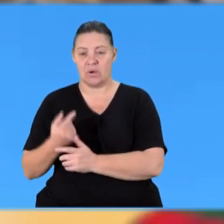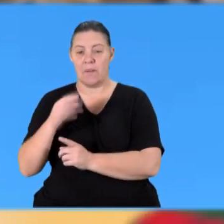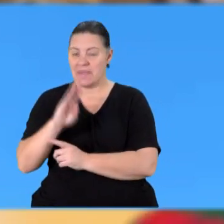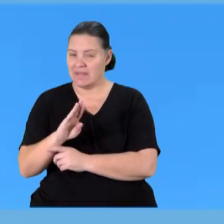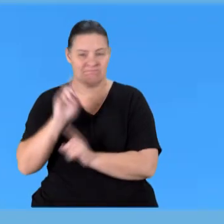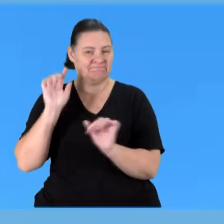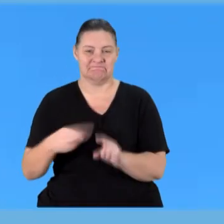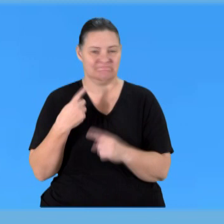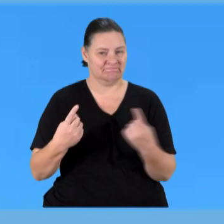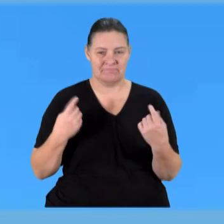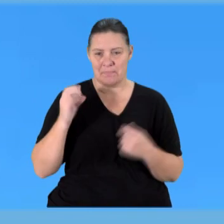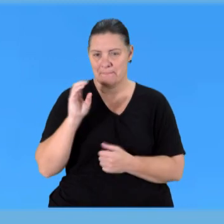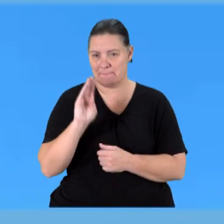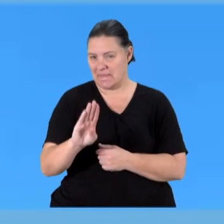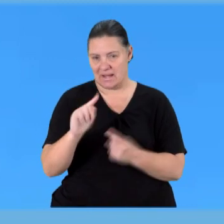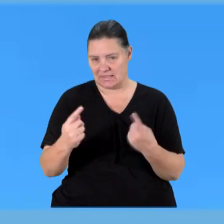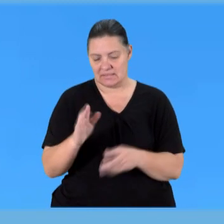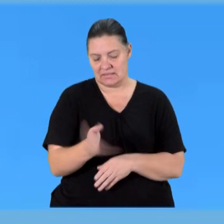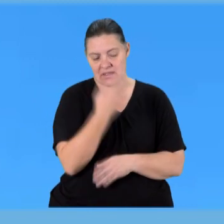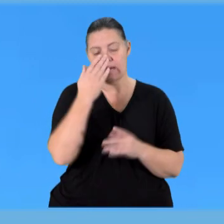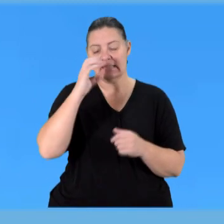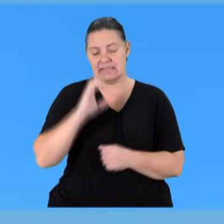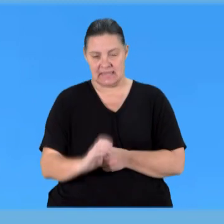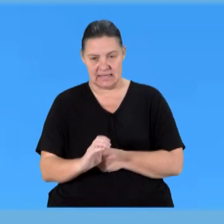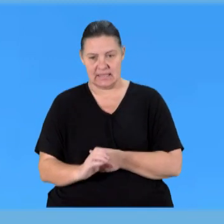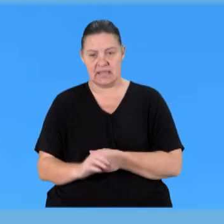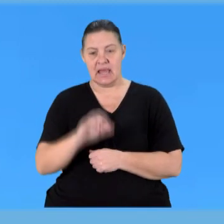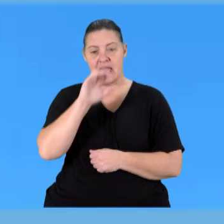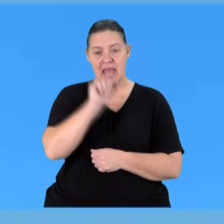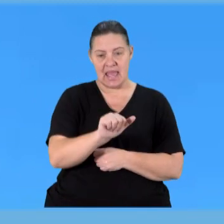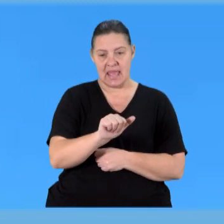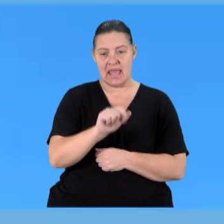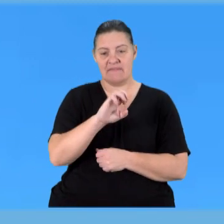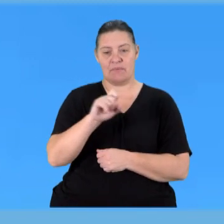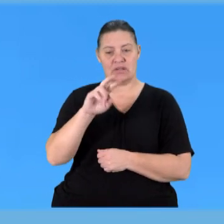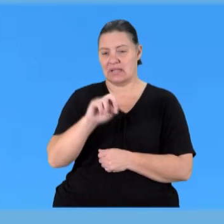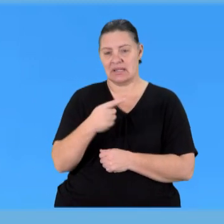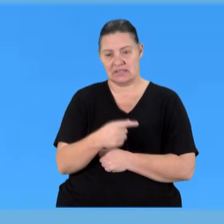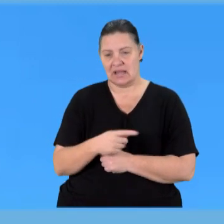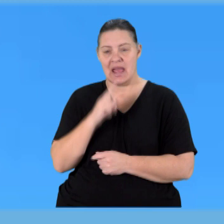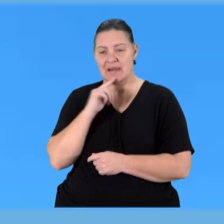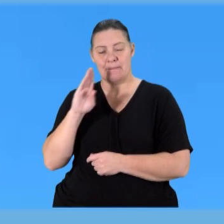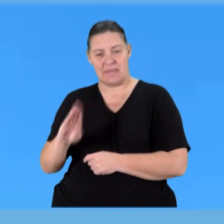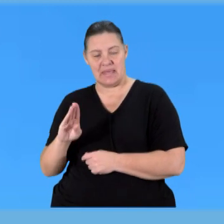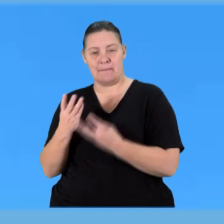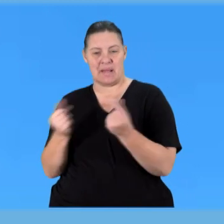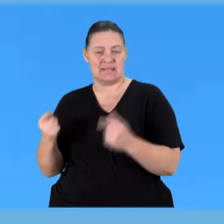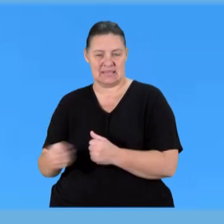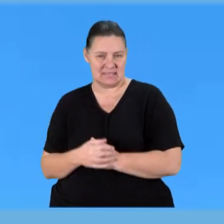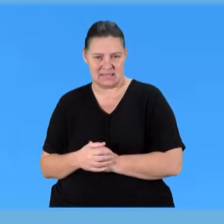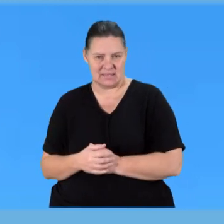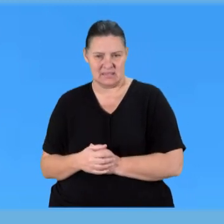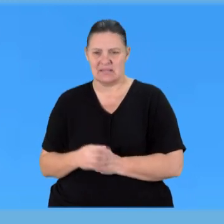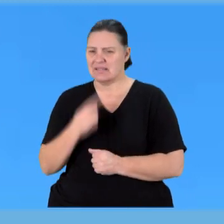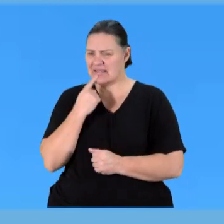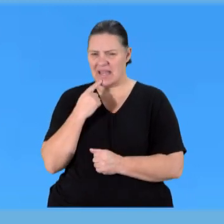we've said that now our option, it can be B. Looking at C, A is evaporation and B is melting.